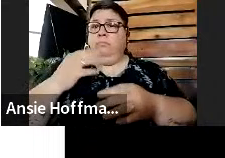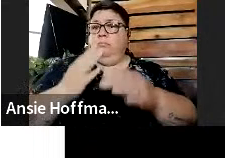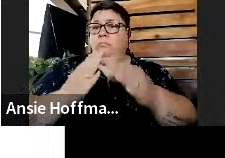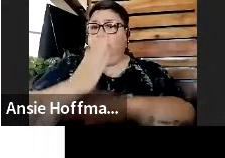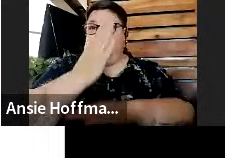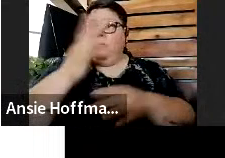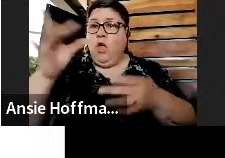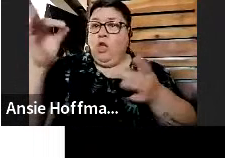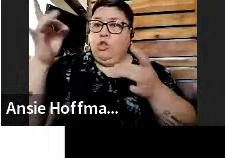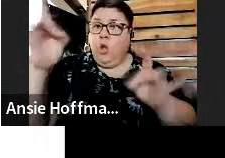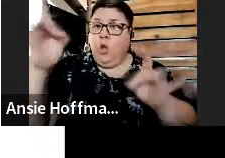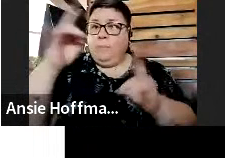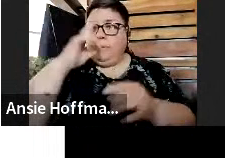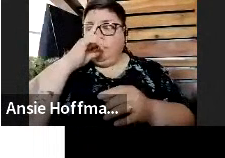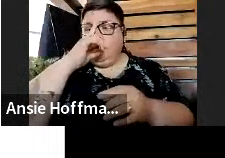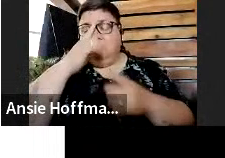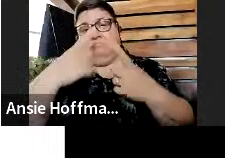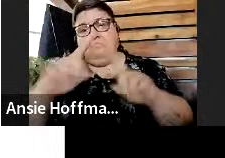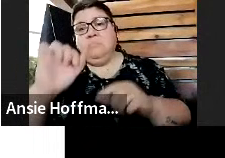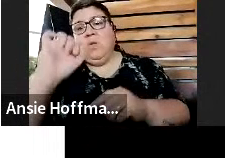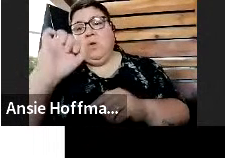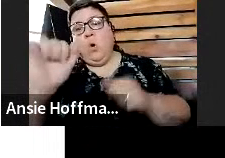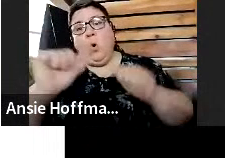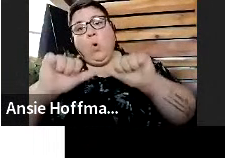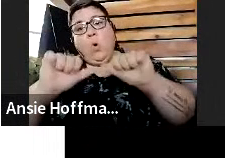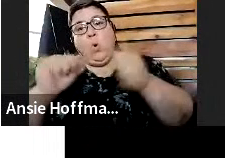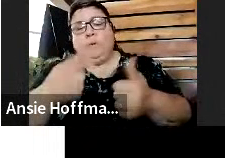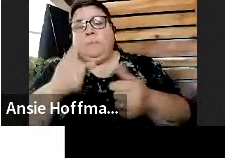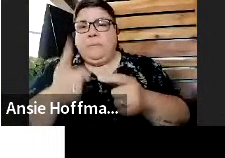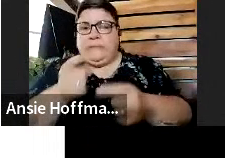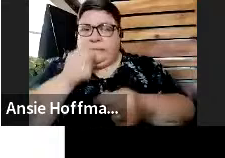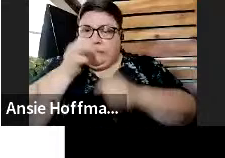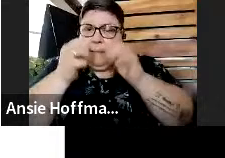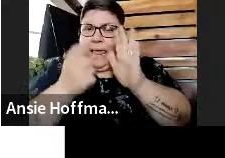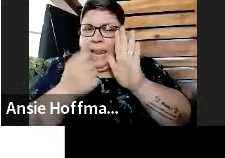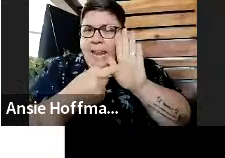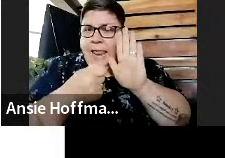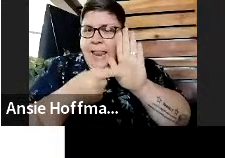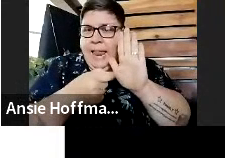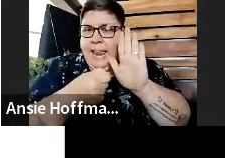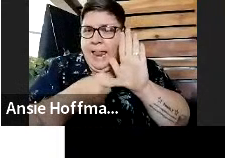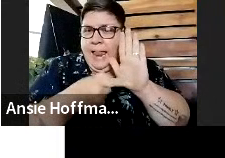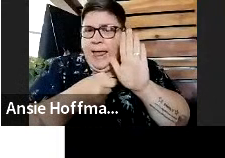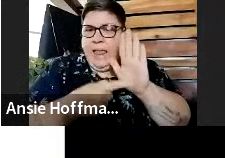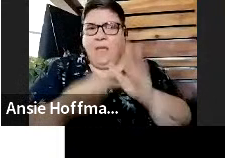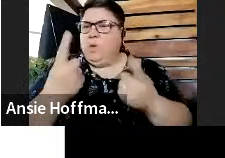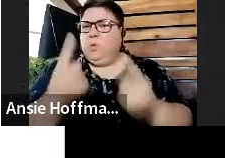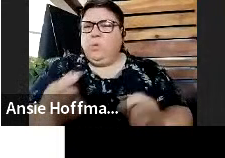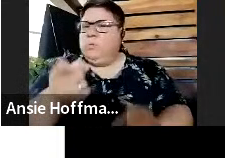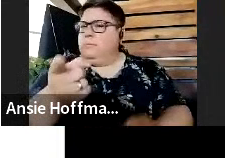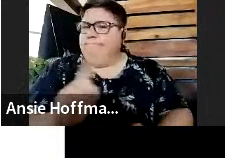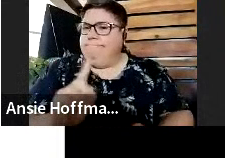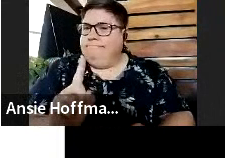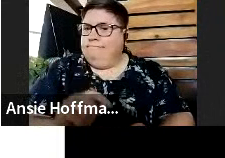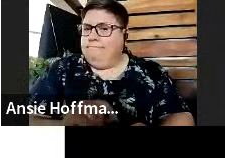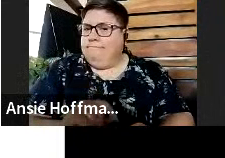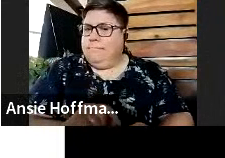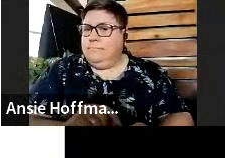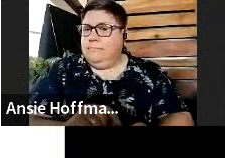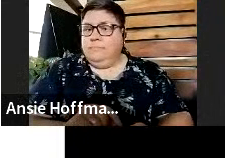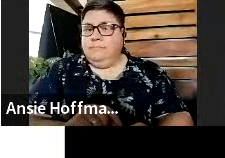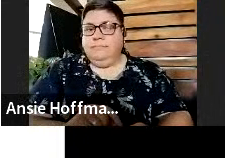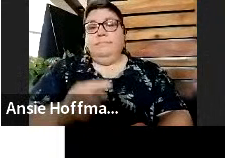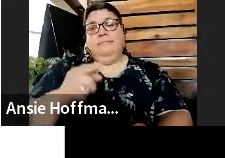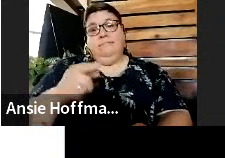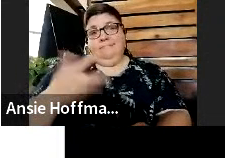that your product must be classified otherwise. What do you do? Ladies and gentlemen, it is my pleasure to